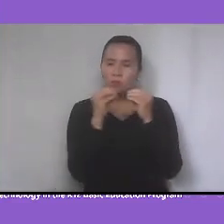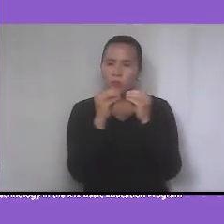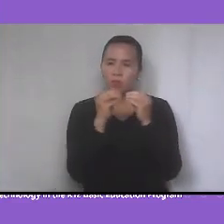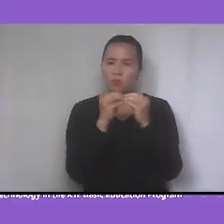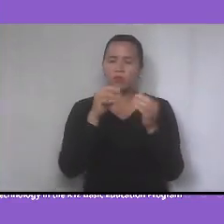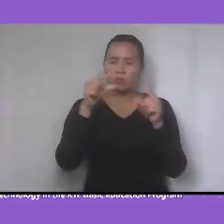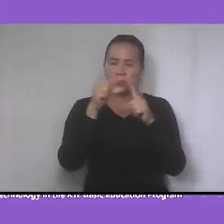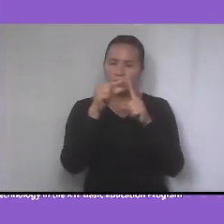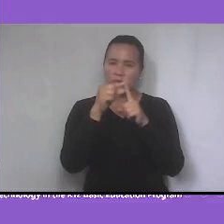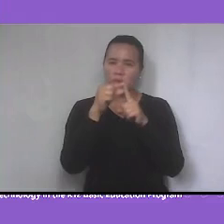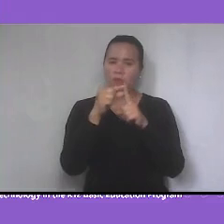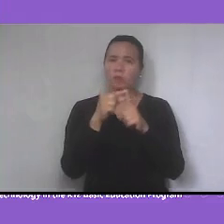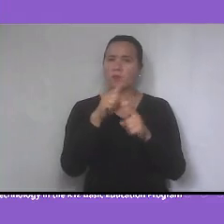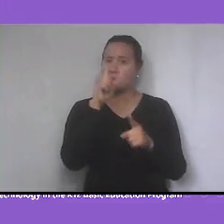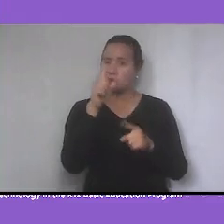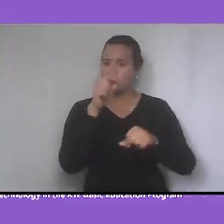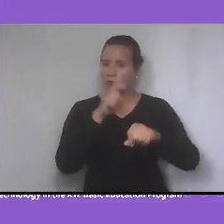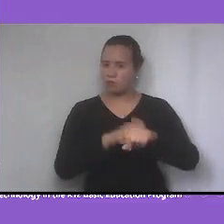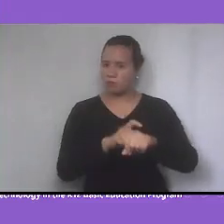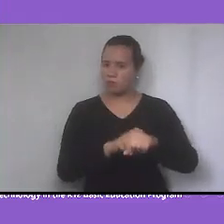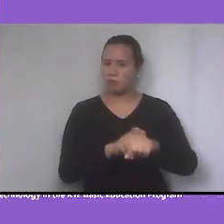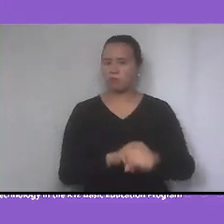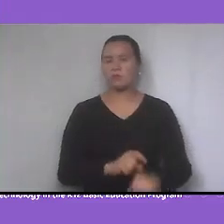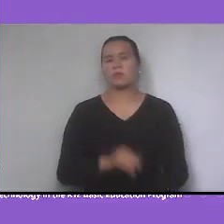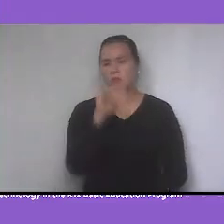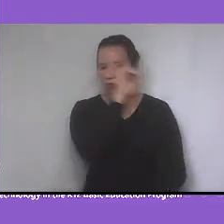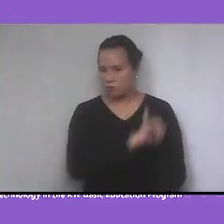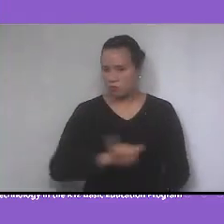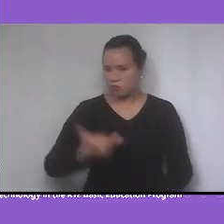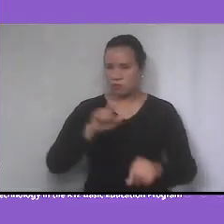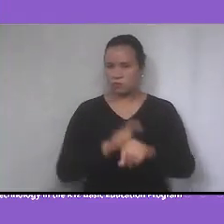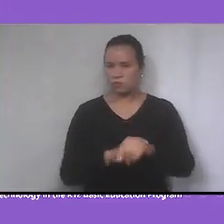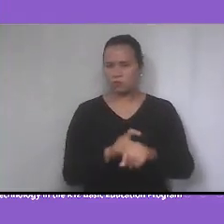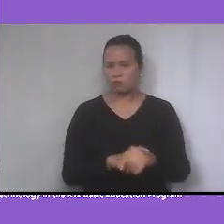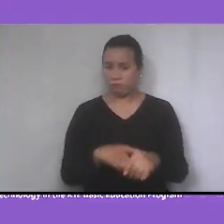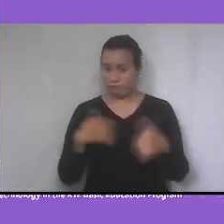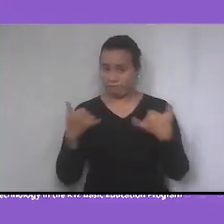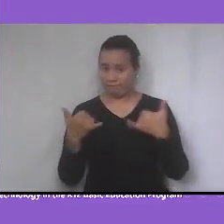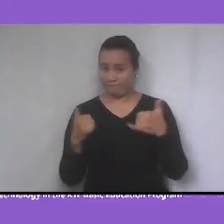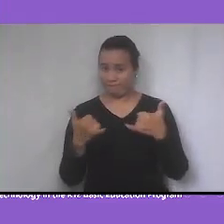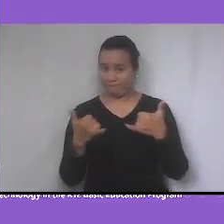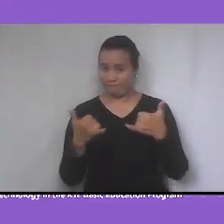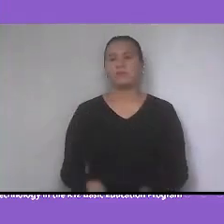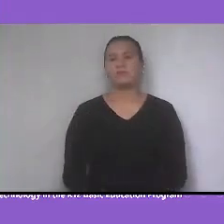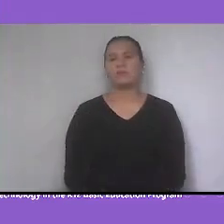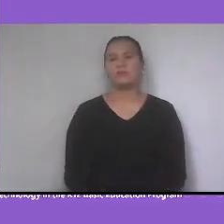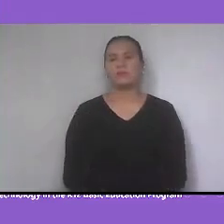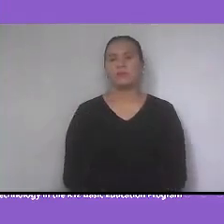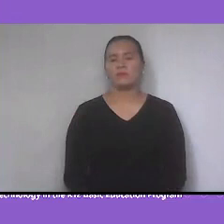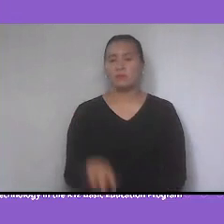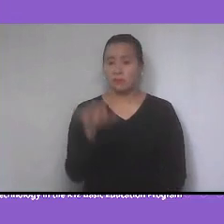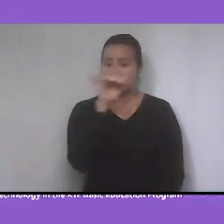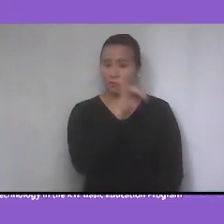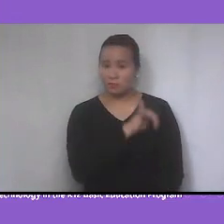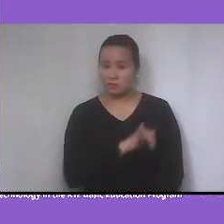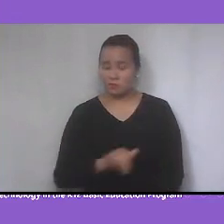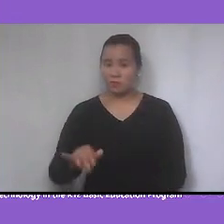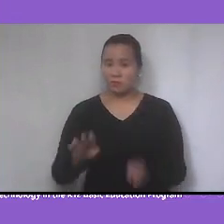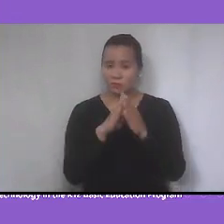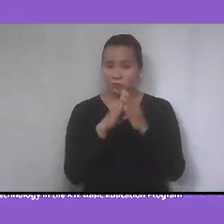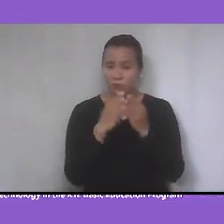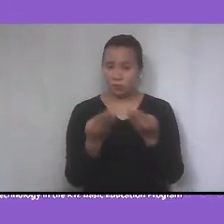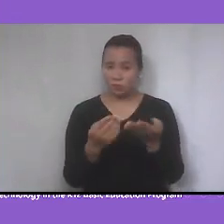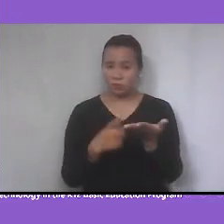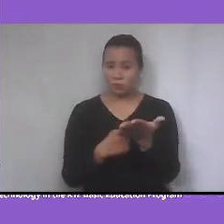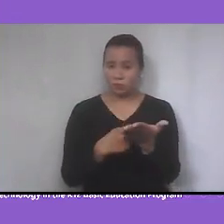pattern. O, tignan nga natin, can we play a little game? Para tong boggle or bookworm. Can we put